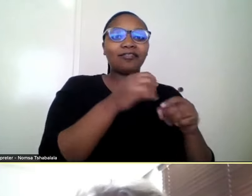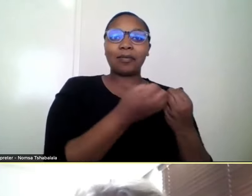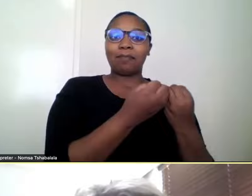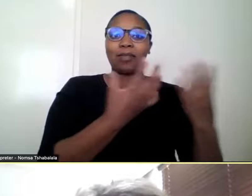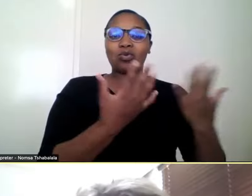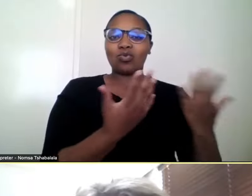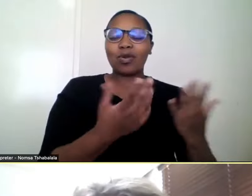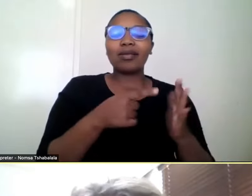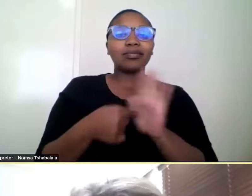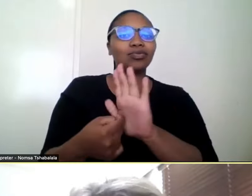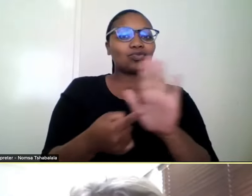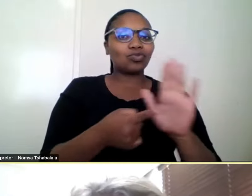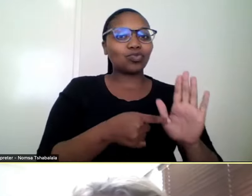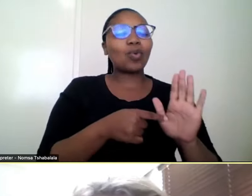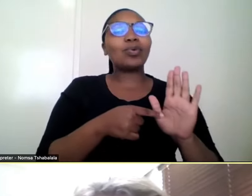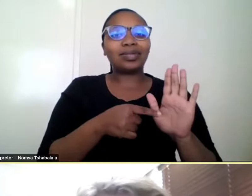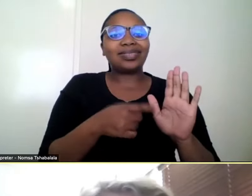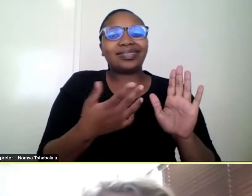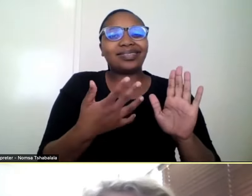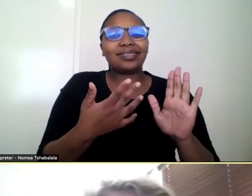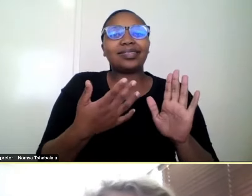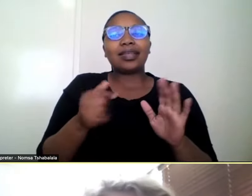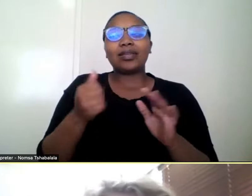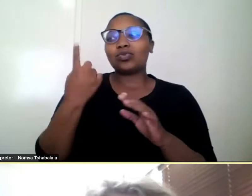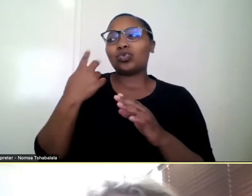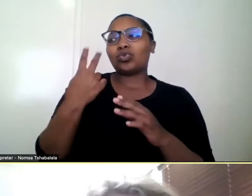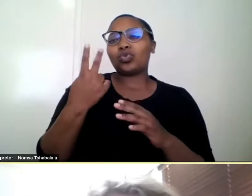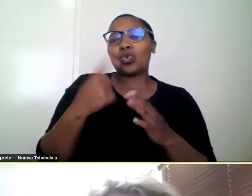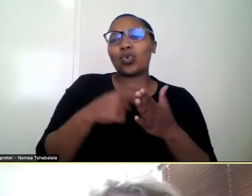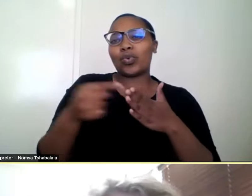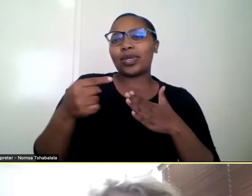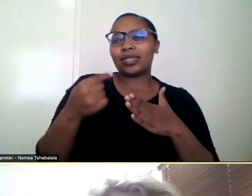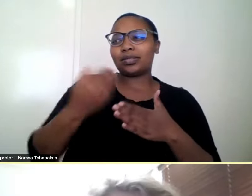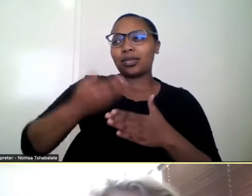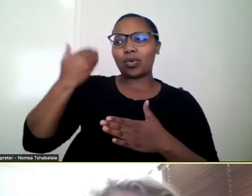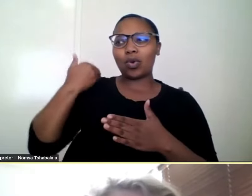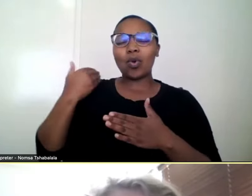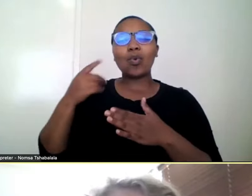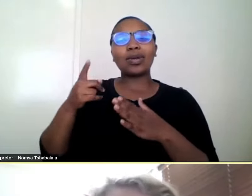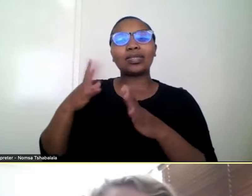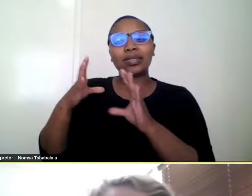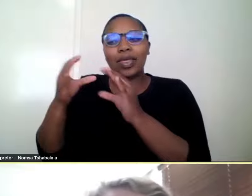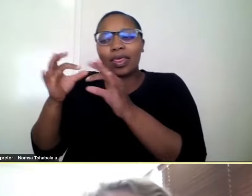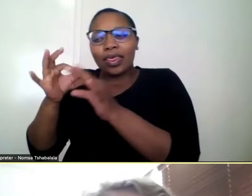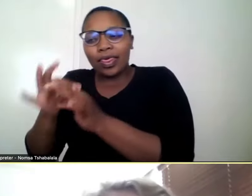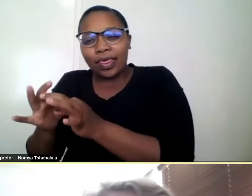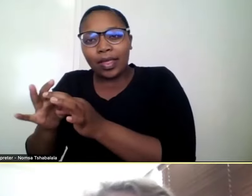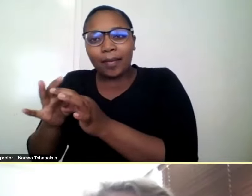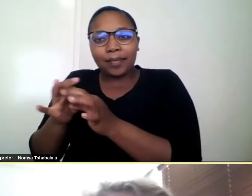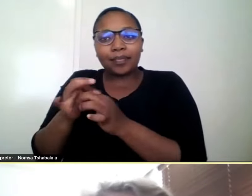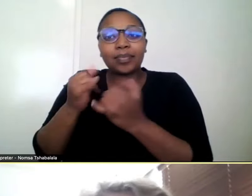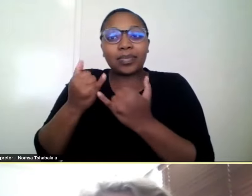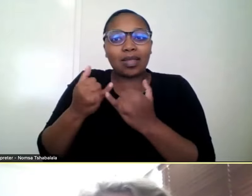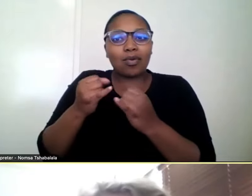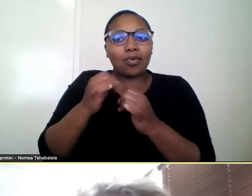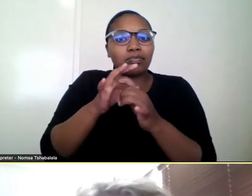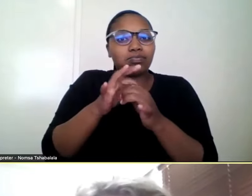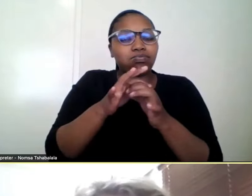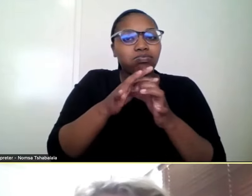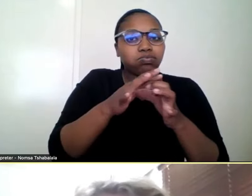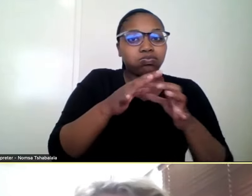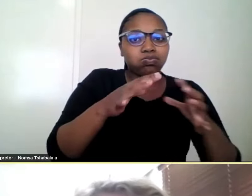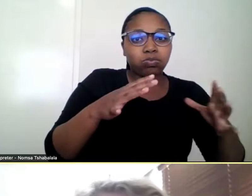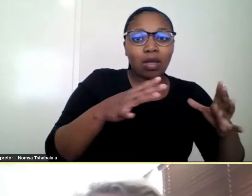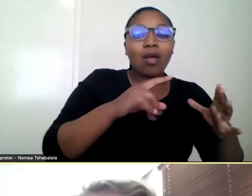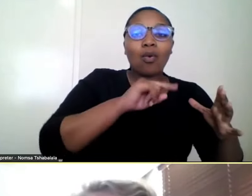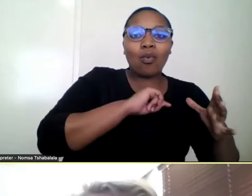it was a bit narrower 2 weeks ago. It was mostly in the area related to the outbreak, and now the